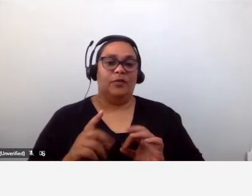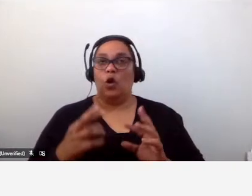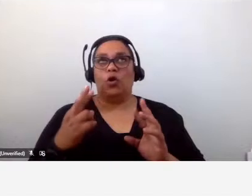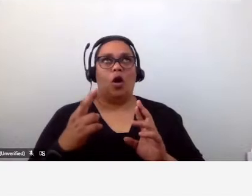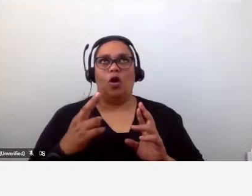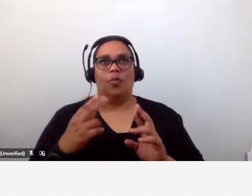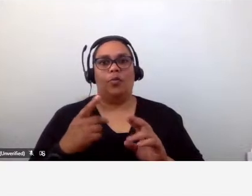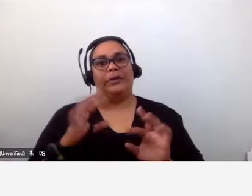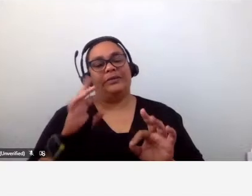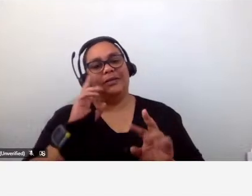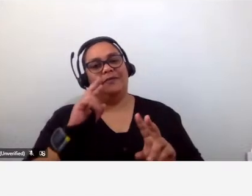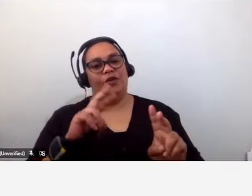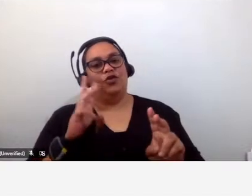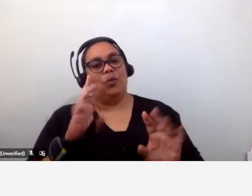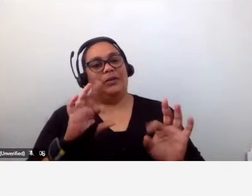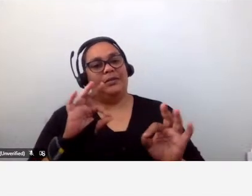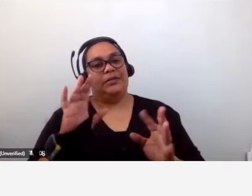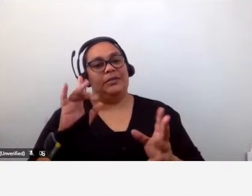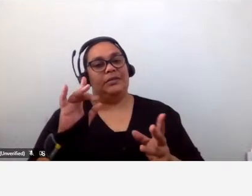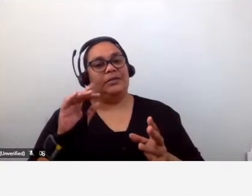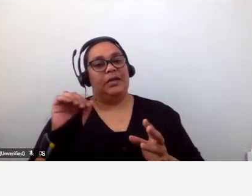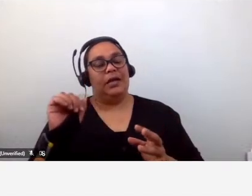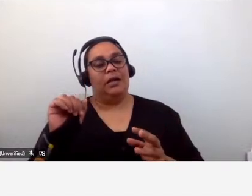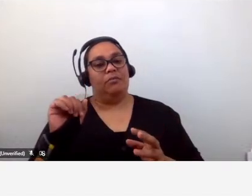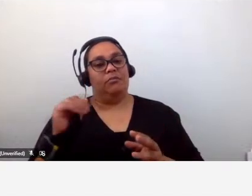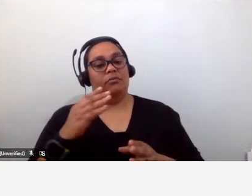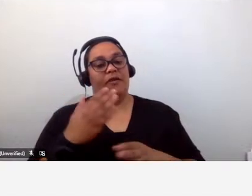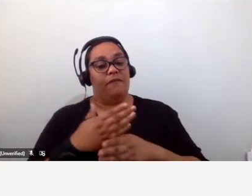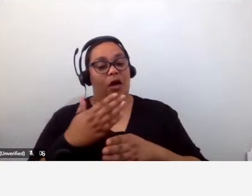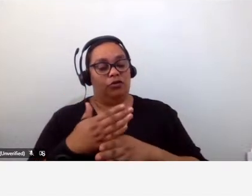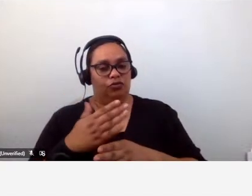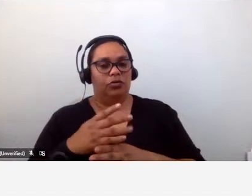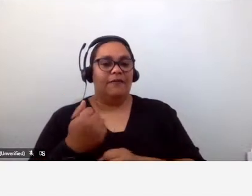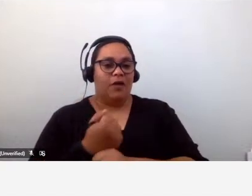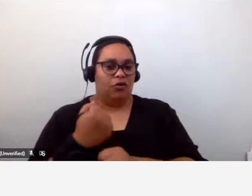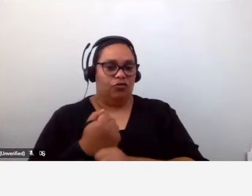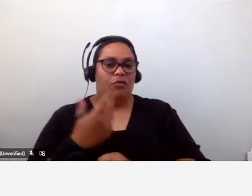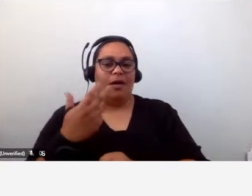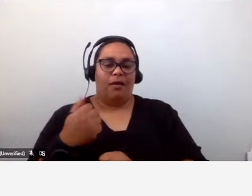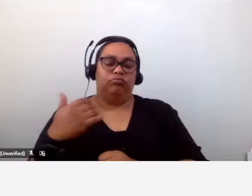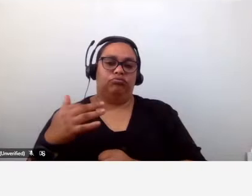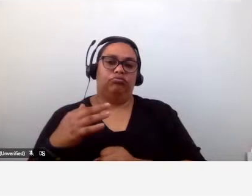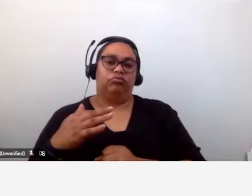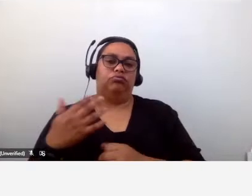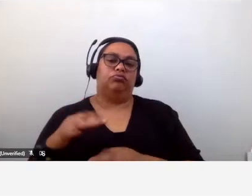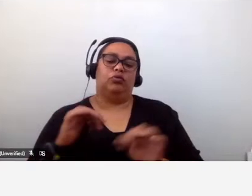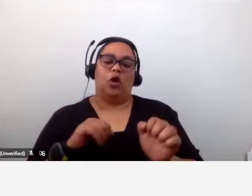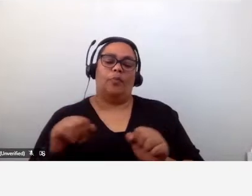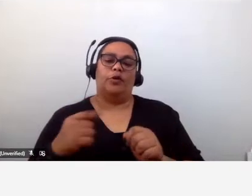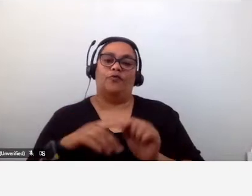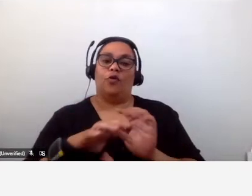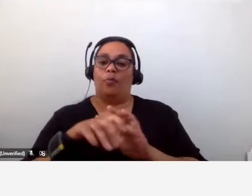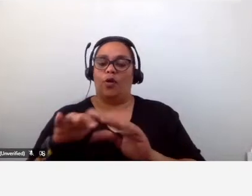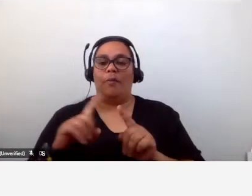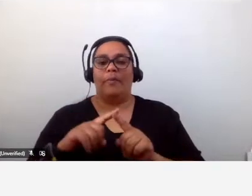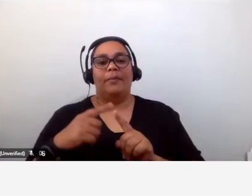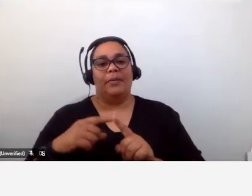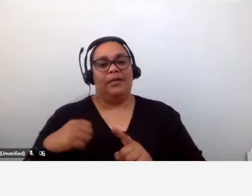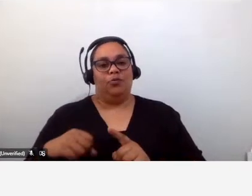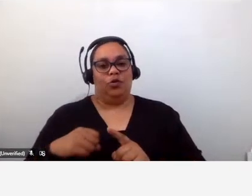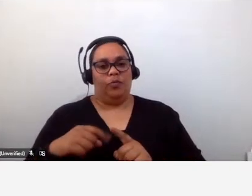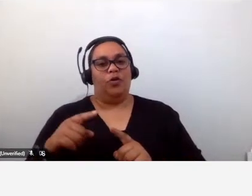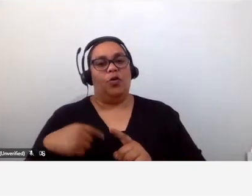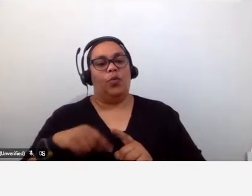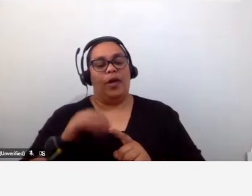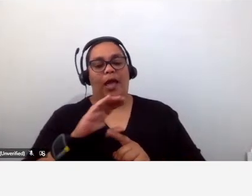envisage that this assignment of this function, which, as you know, has been an exclusive competencies to provinces, but municipalities, obviously